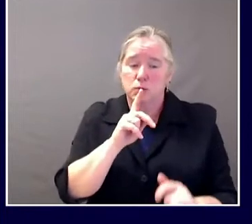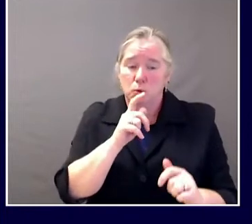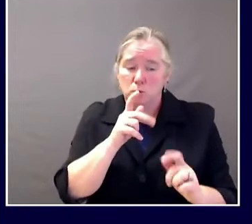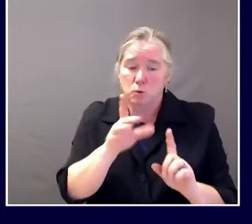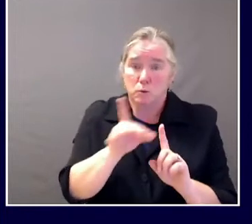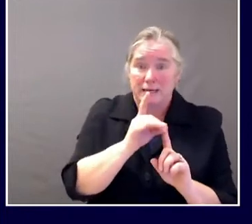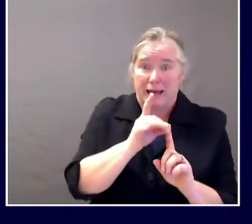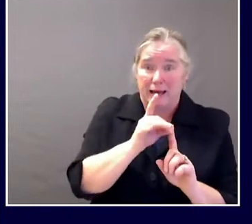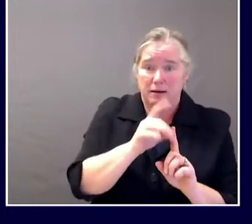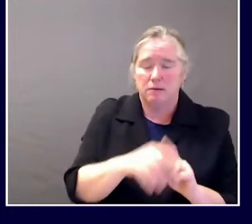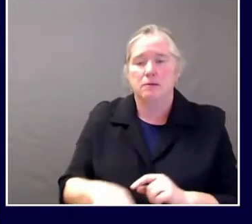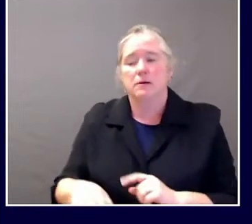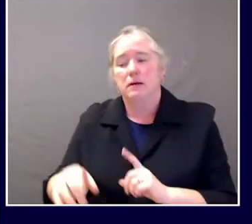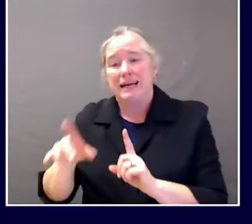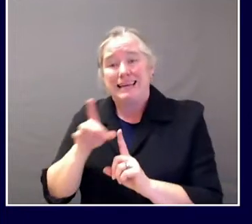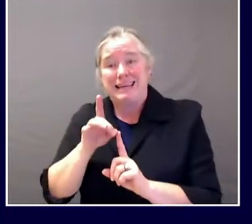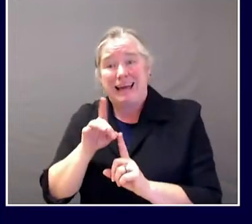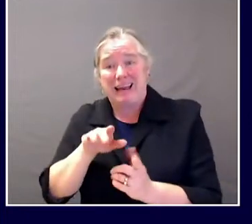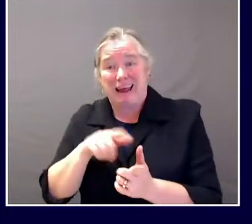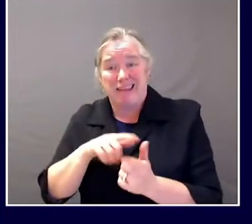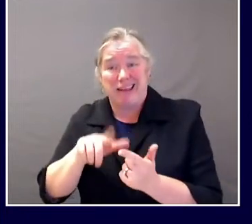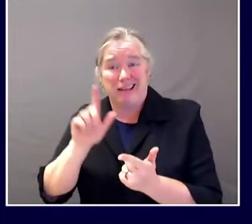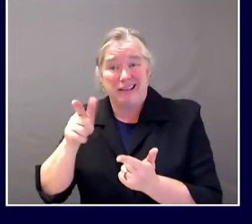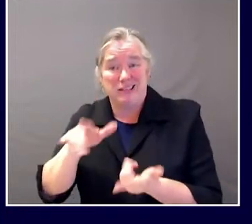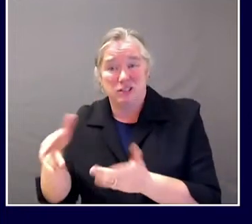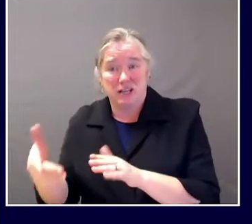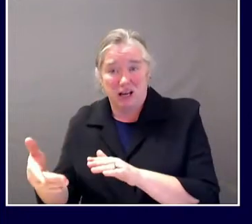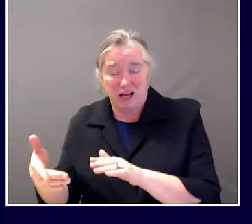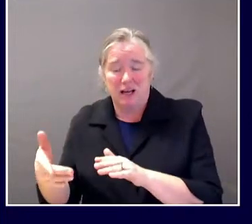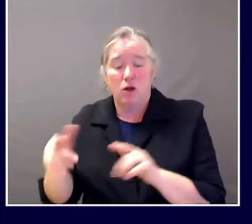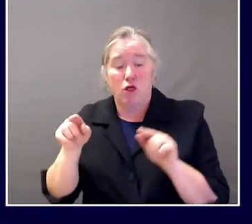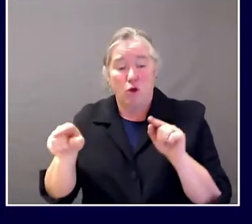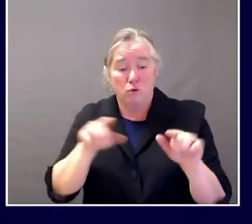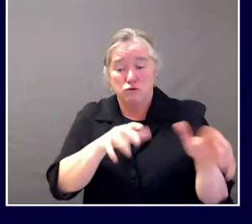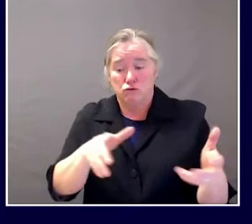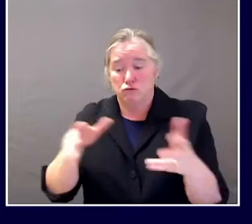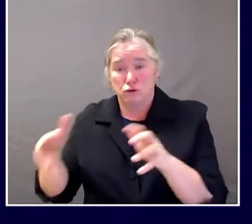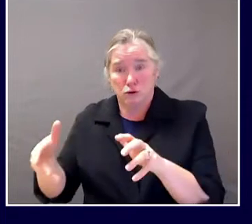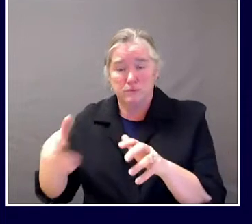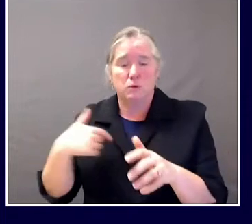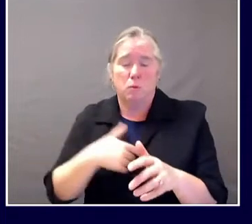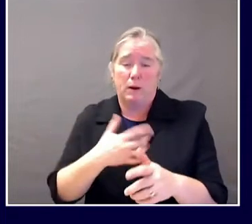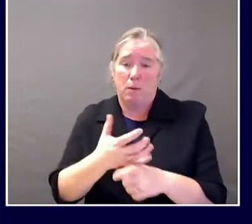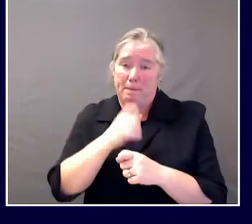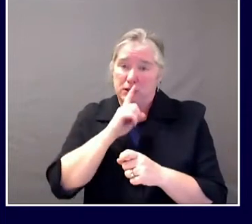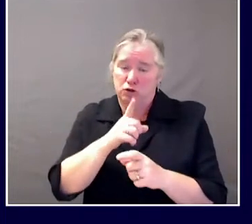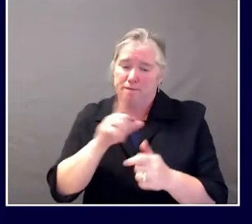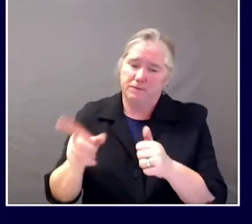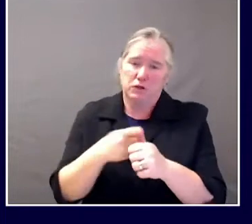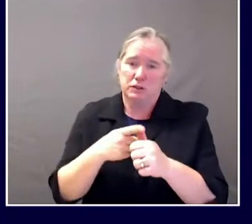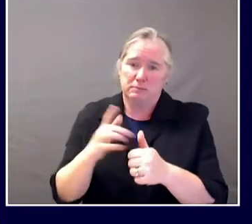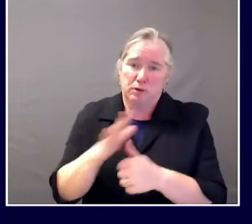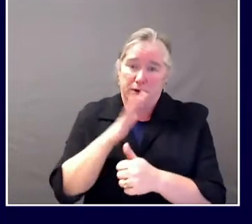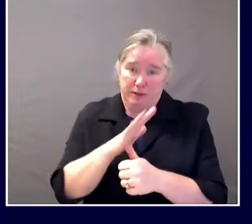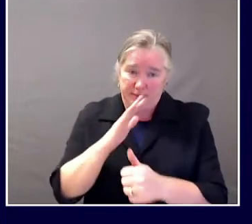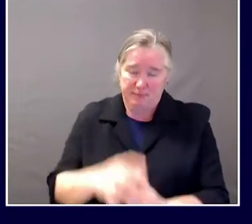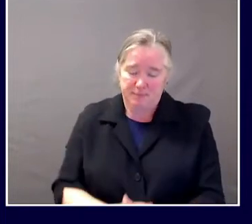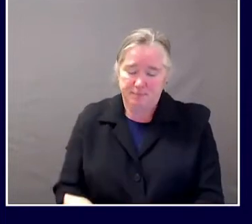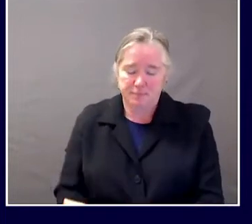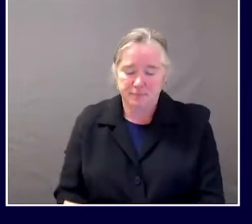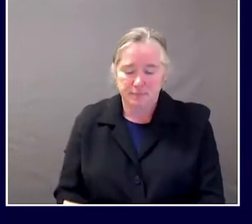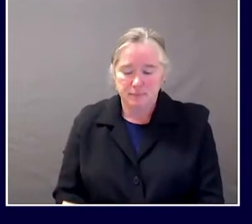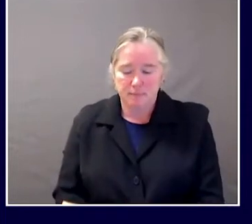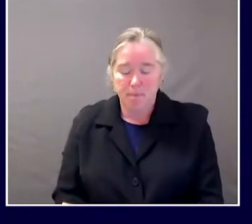getting it. But there's also some degree of flexibility that we need to afford, such that, for example, many folks may have read